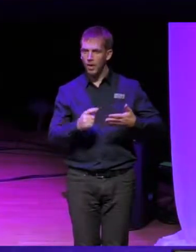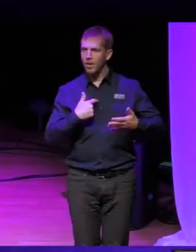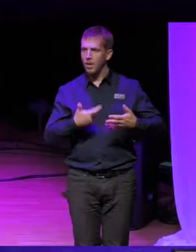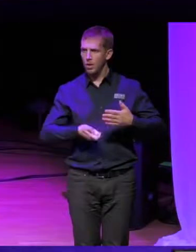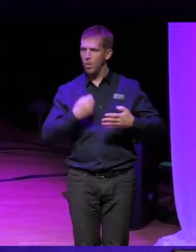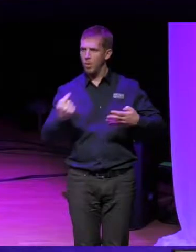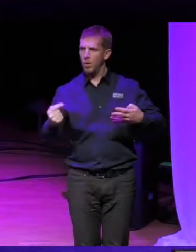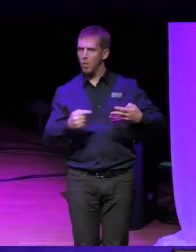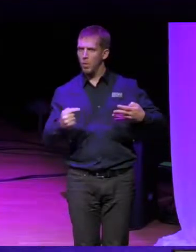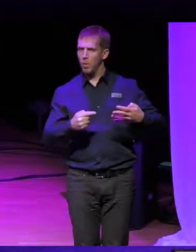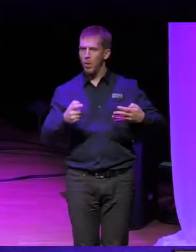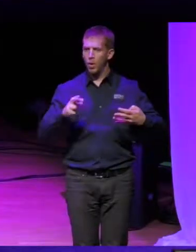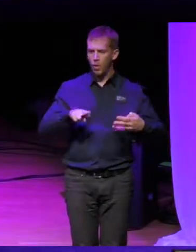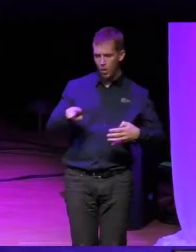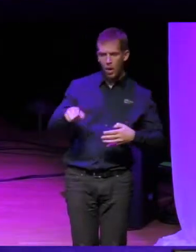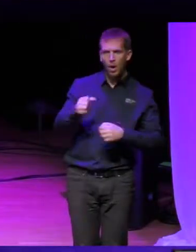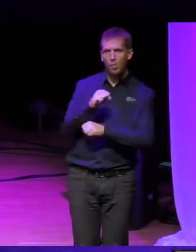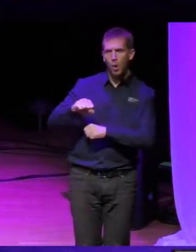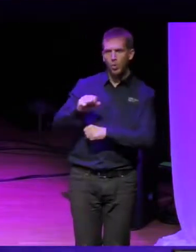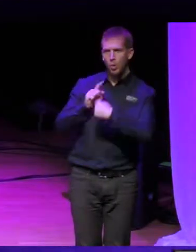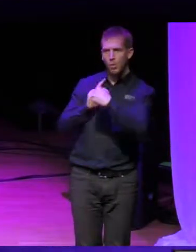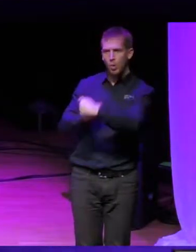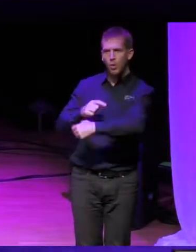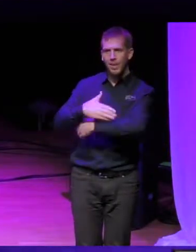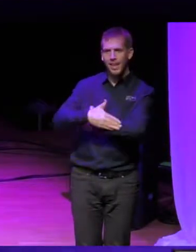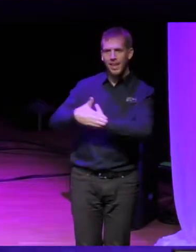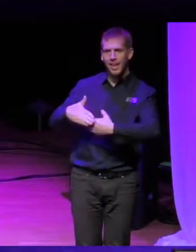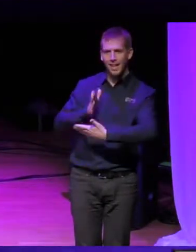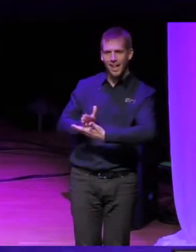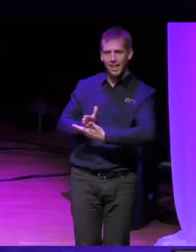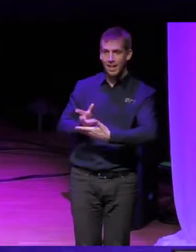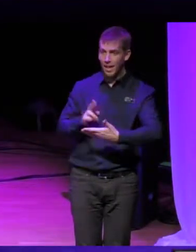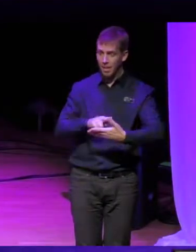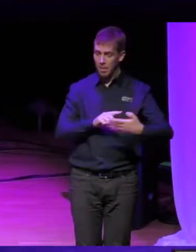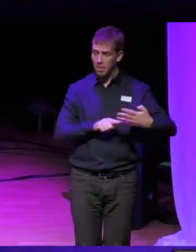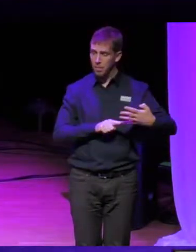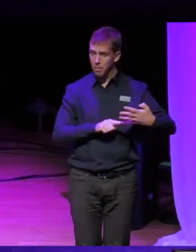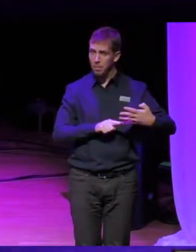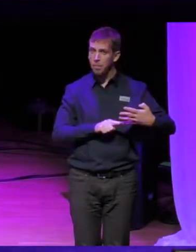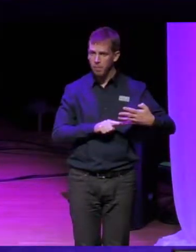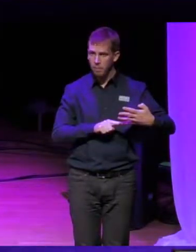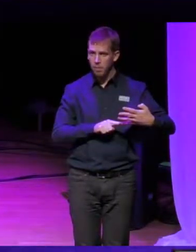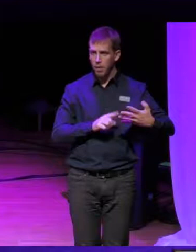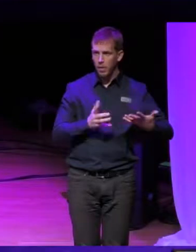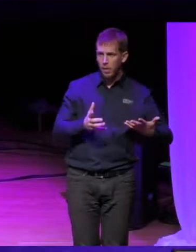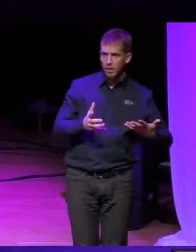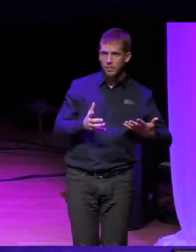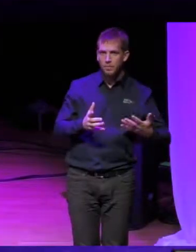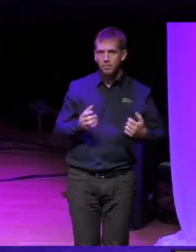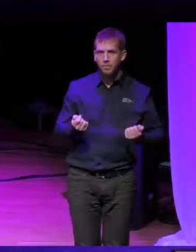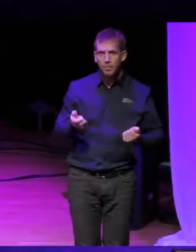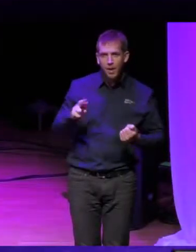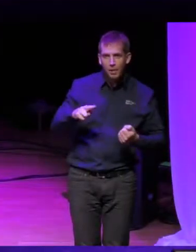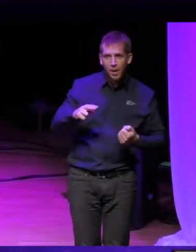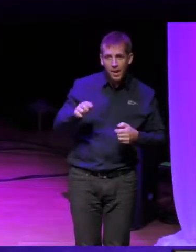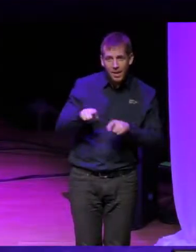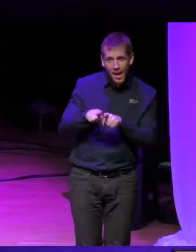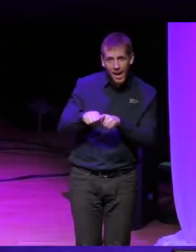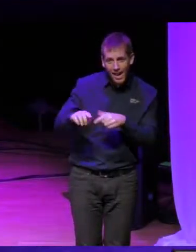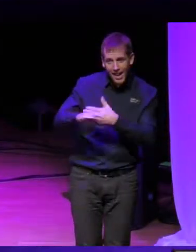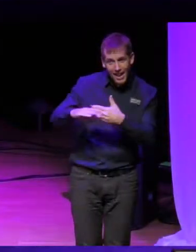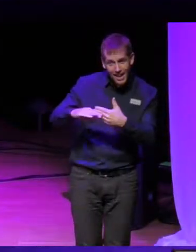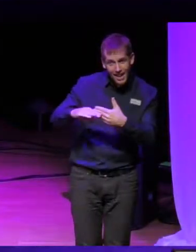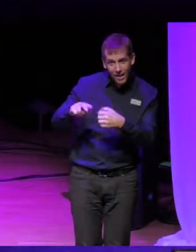we have violations of privacy rights, including a challenge to warrantless border device searches, which I will discuss